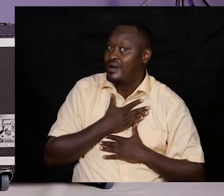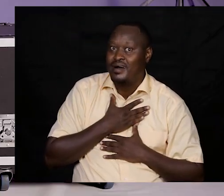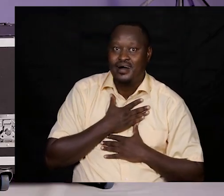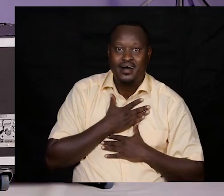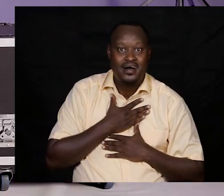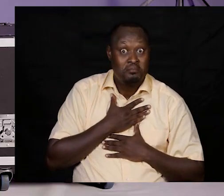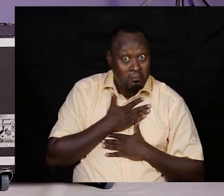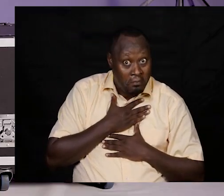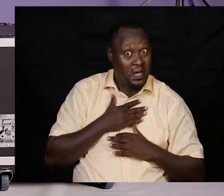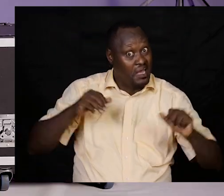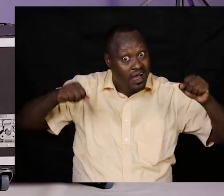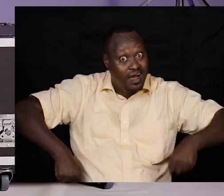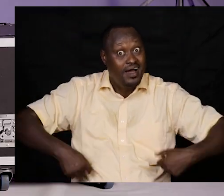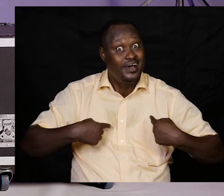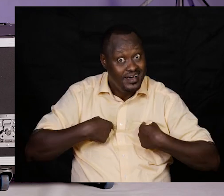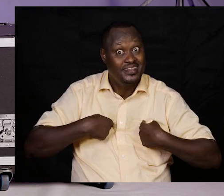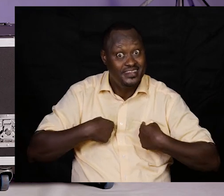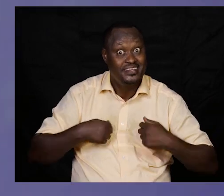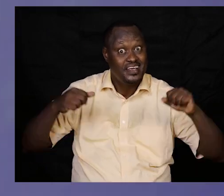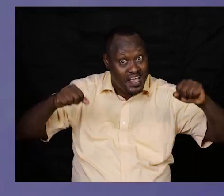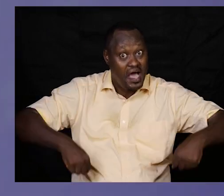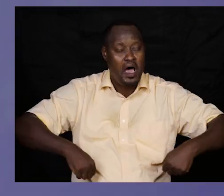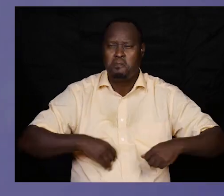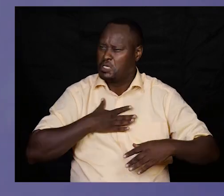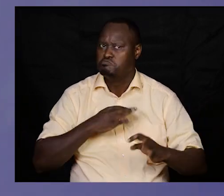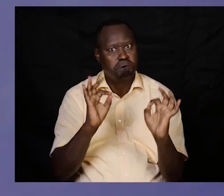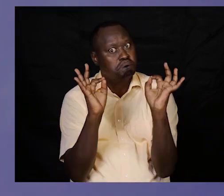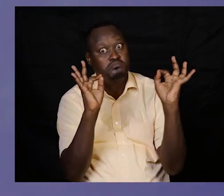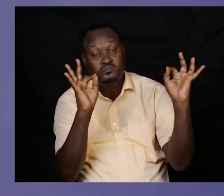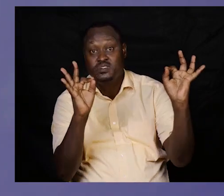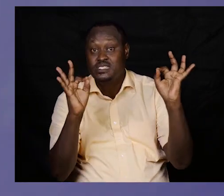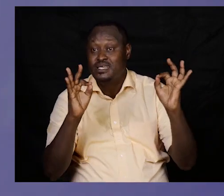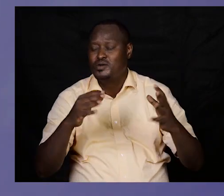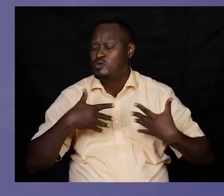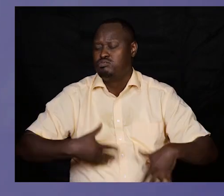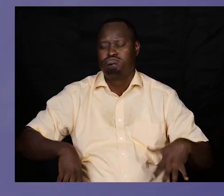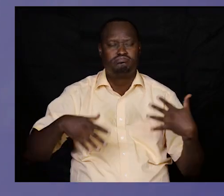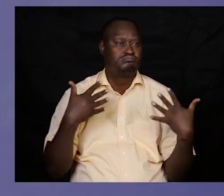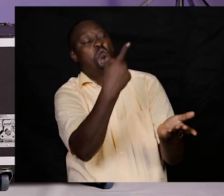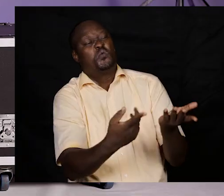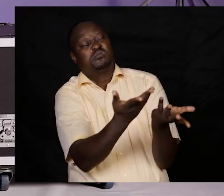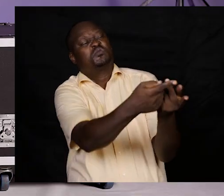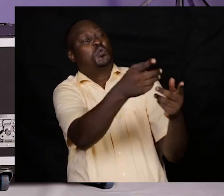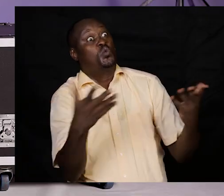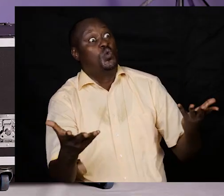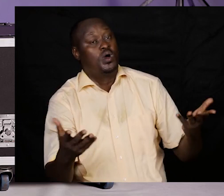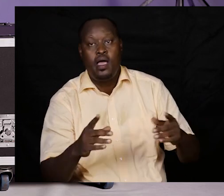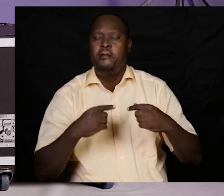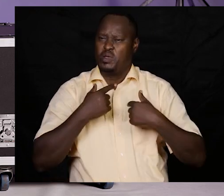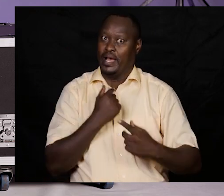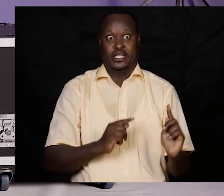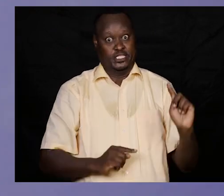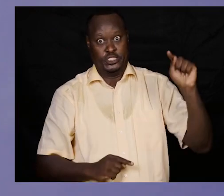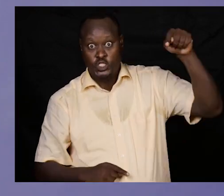I can do each and everything, and I finished all which inside of me. I want to go there